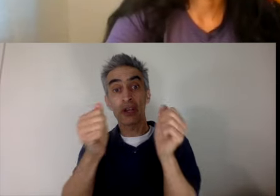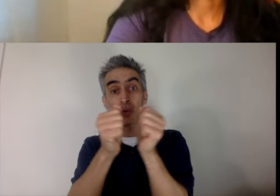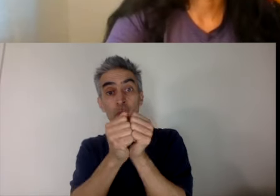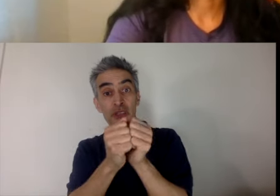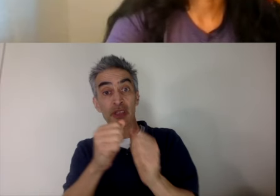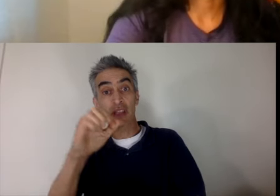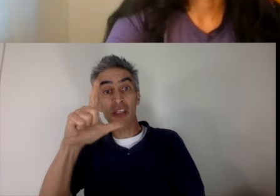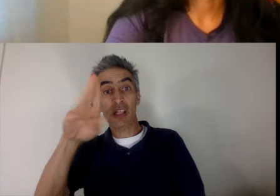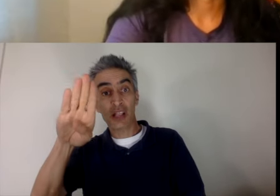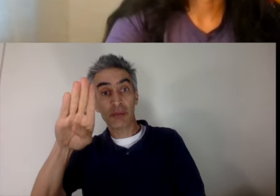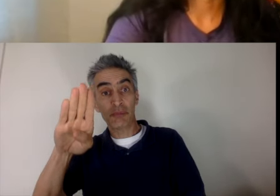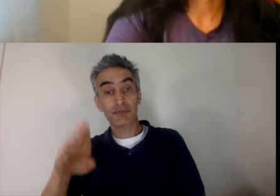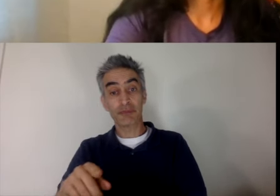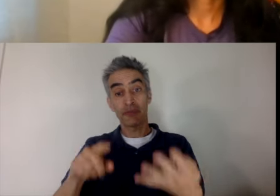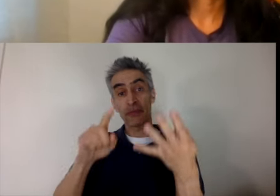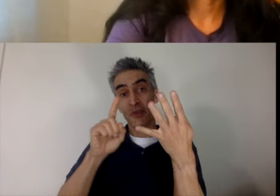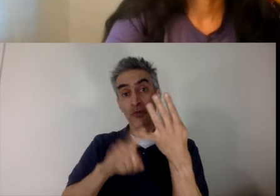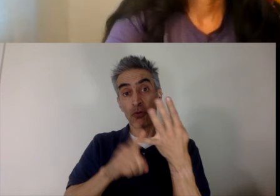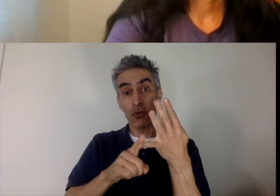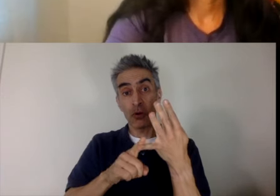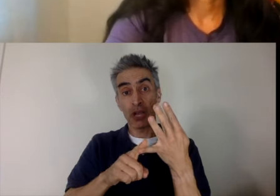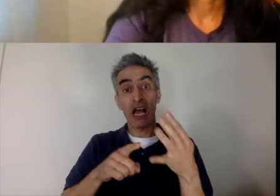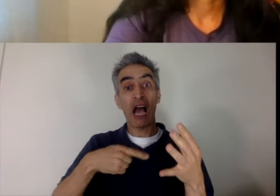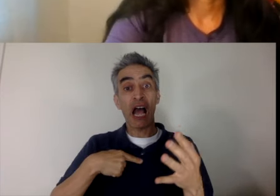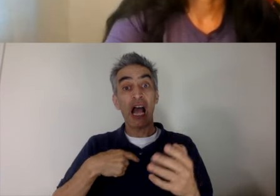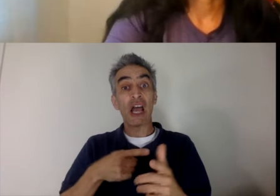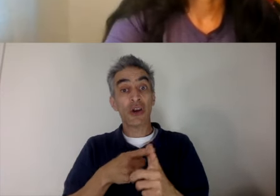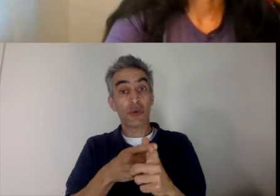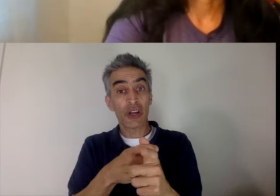And then also just lots of really slow miles. So